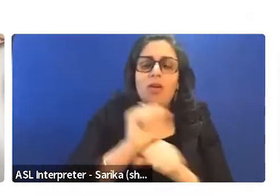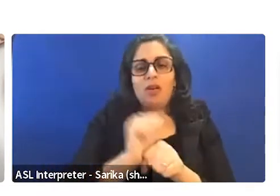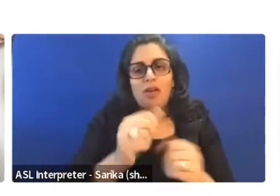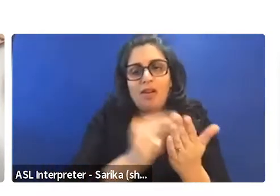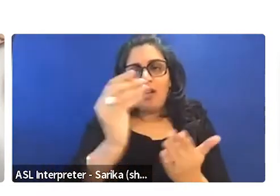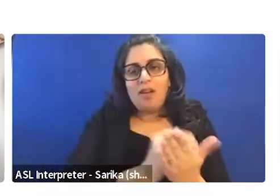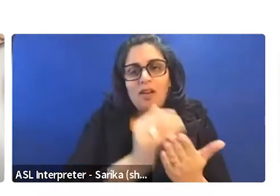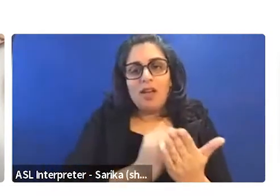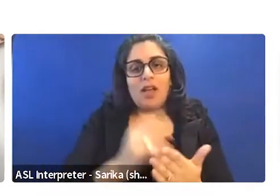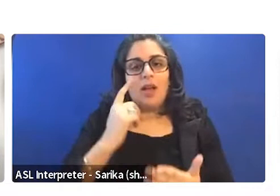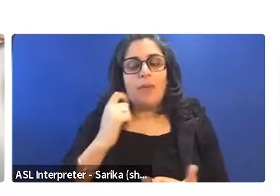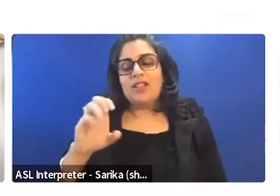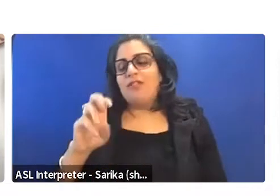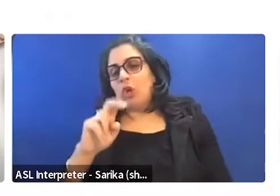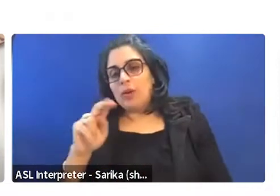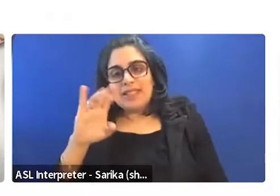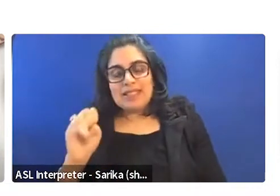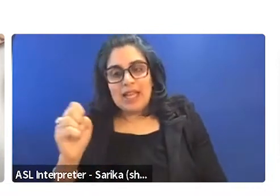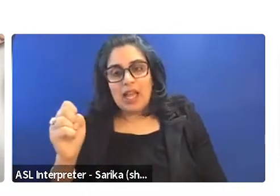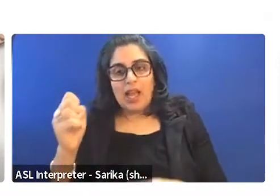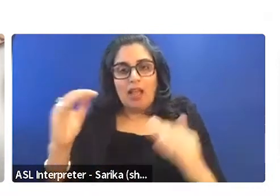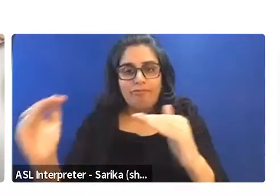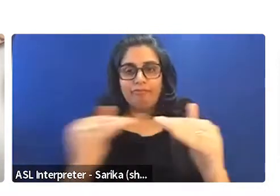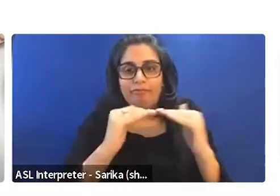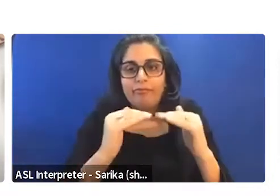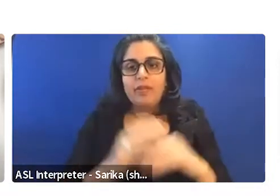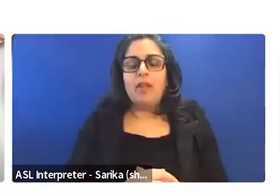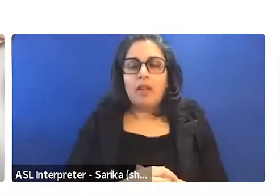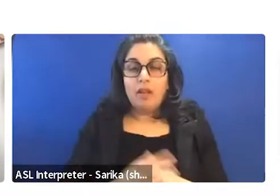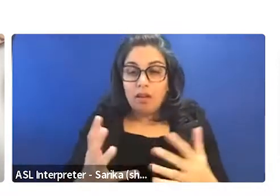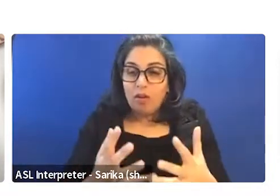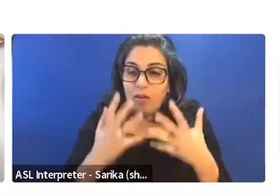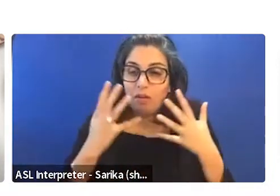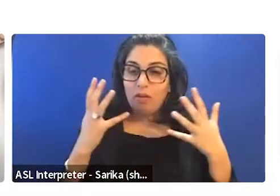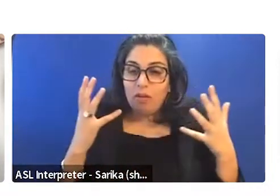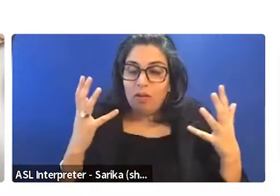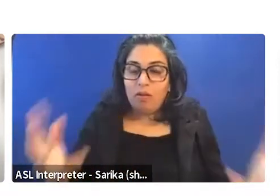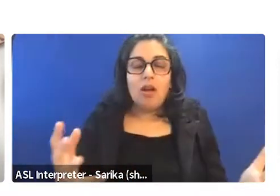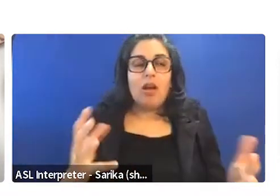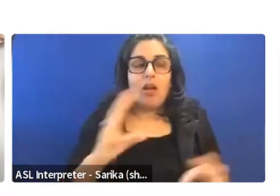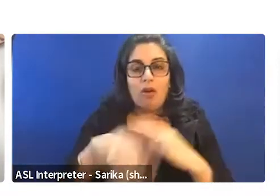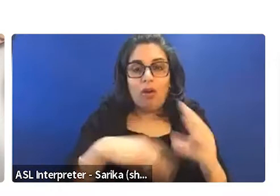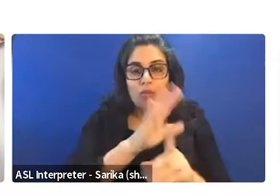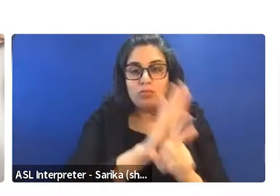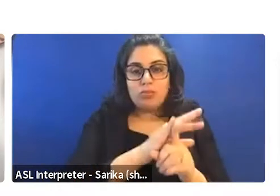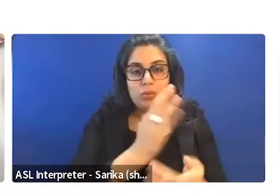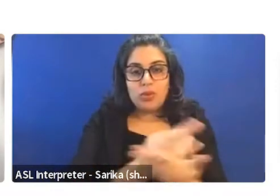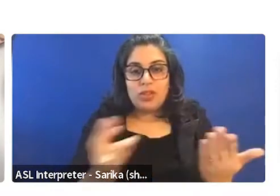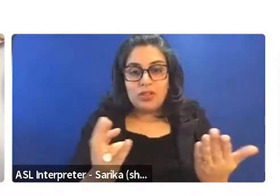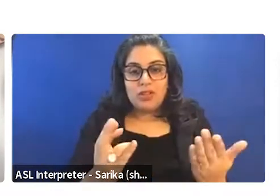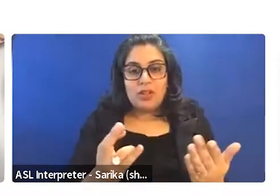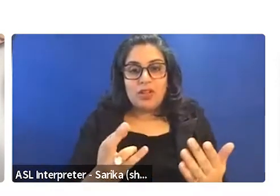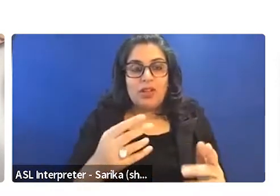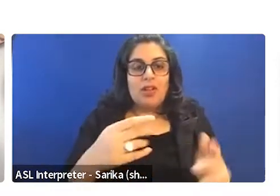currency devaluation, and also have so much of the world's resources and biodiversity, such as